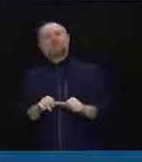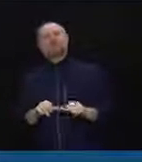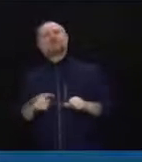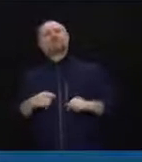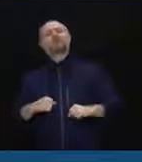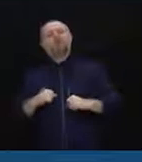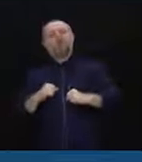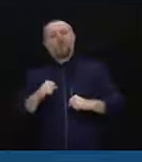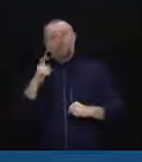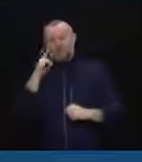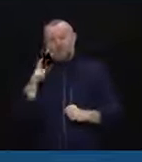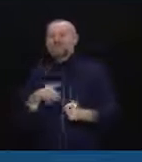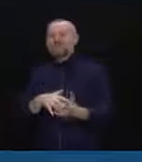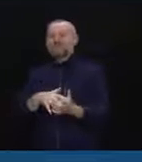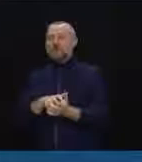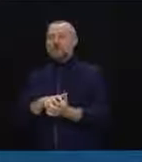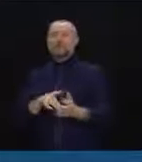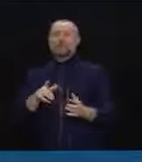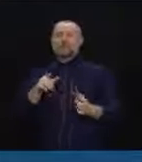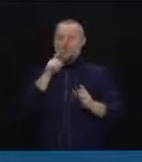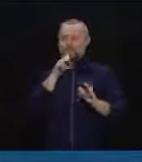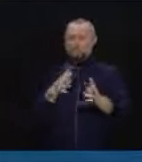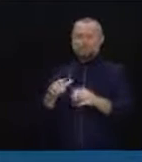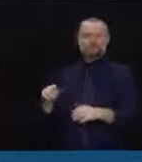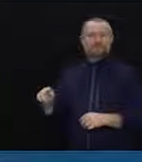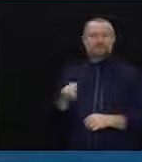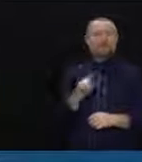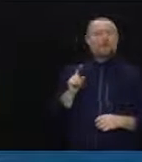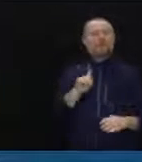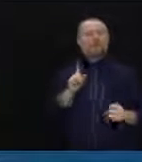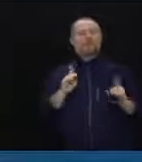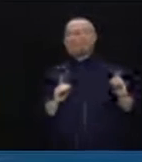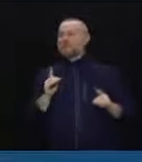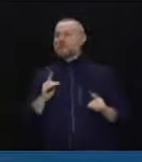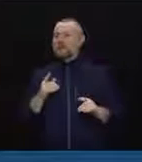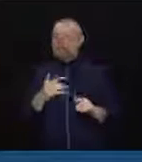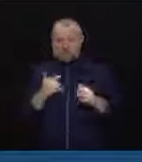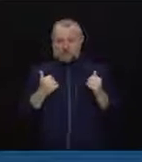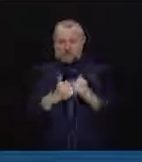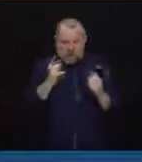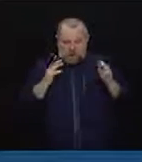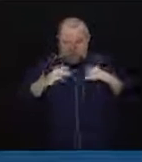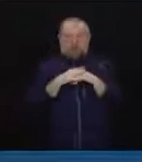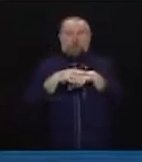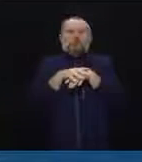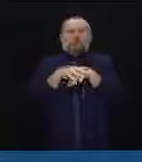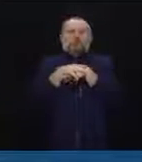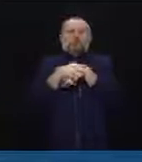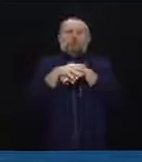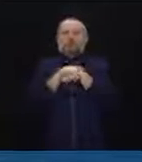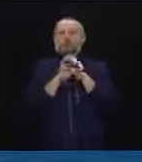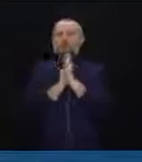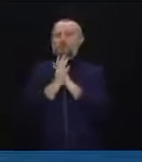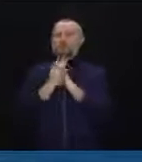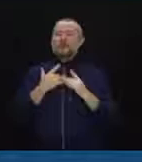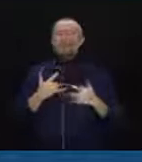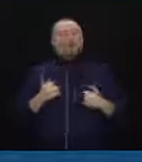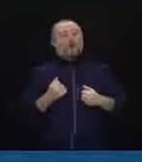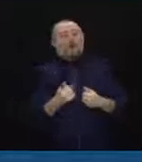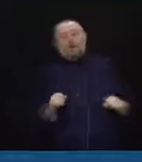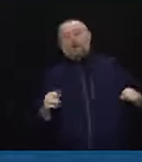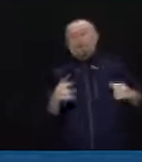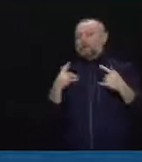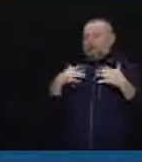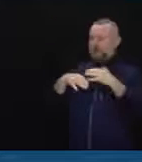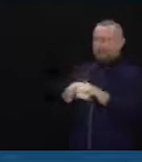populations in areas where people are very concentrated, because I want people to feel safe. I want people to still feel safe when they come into the cities and go to their jobs,